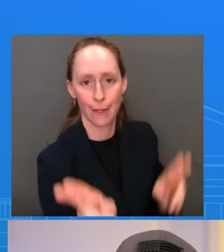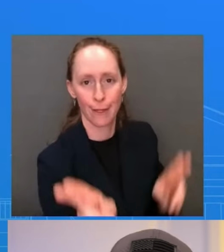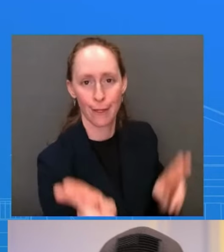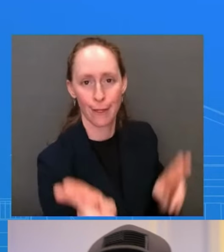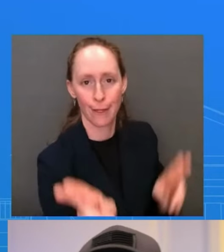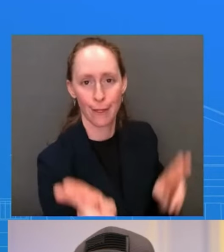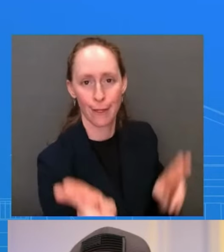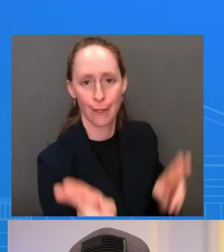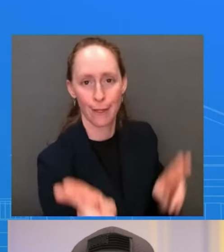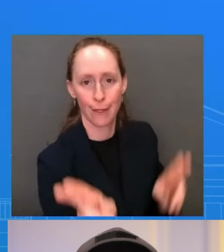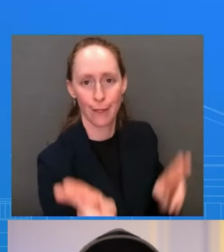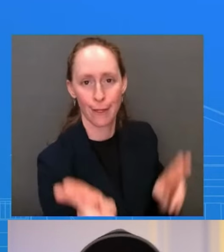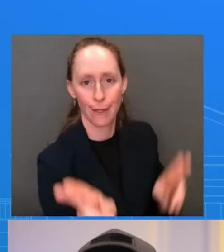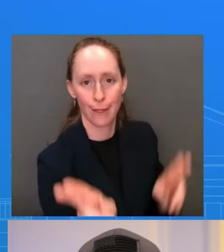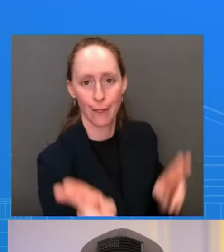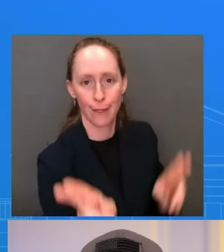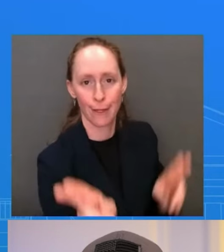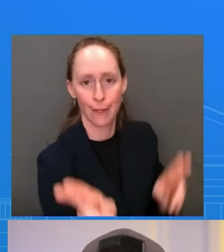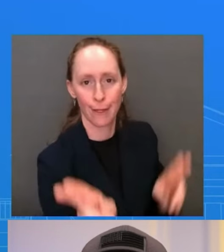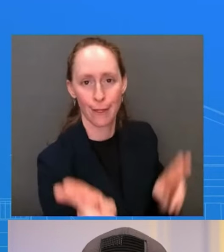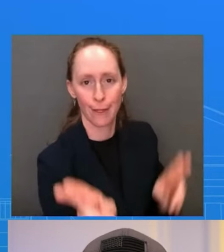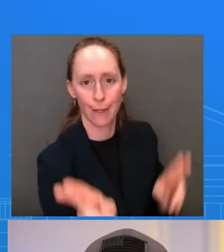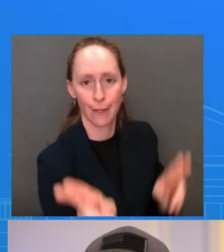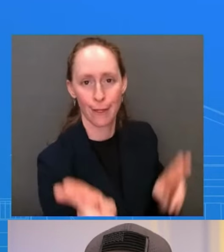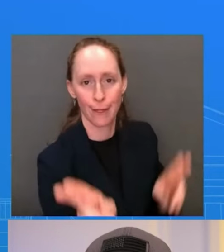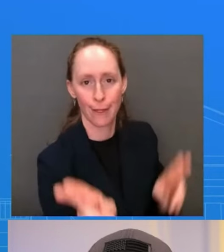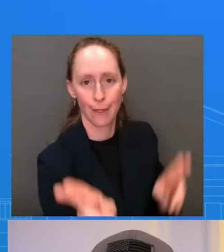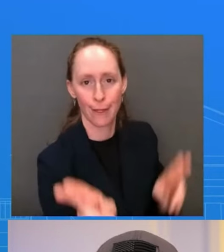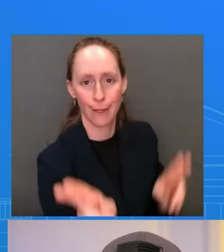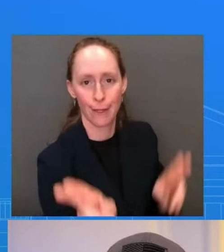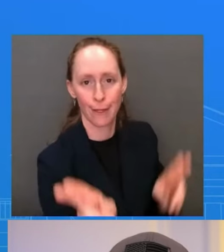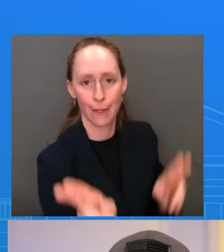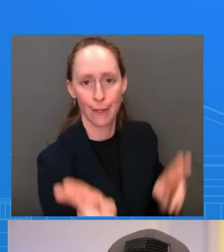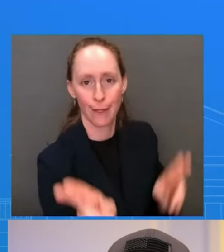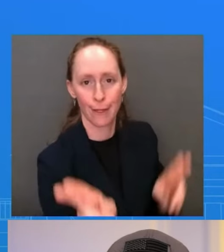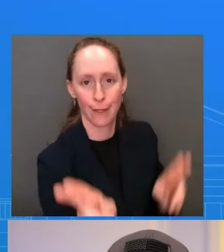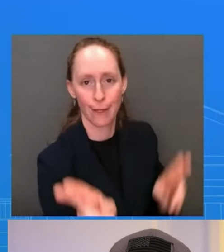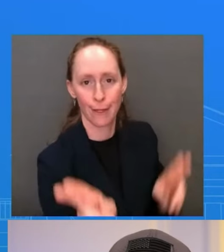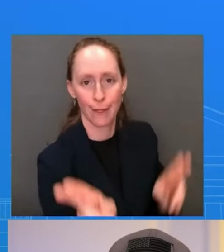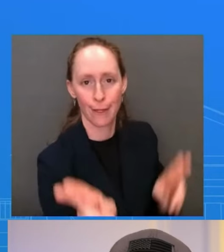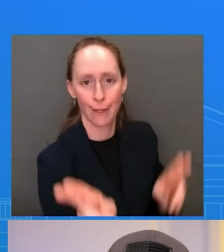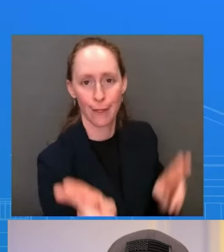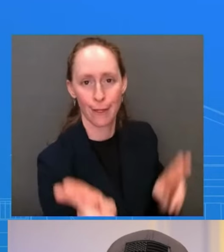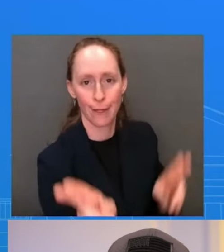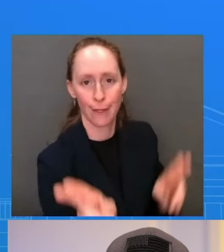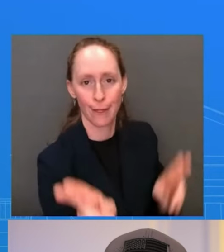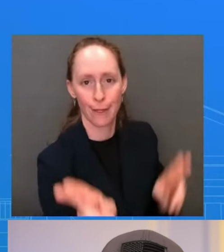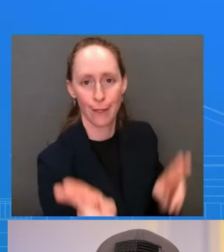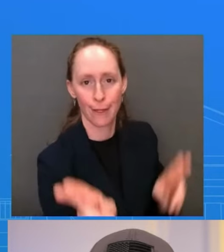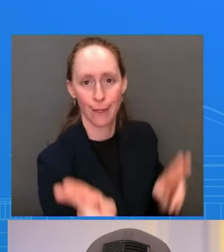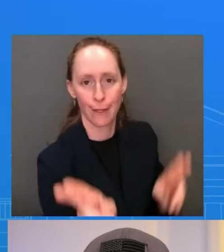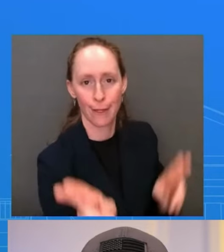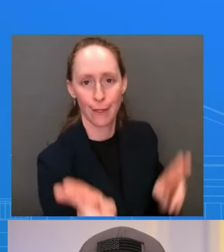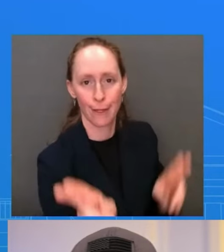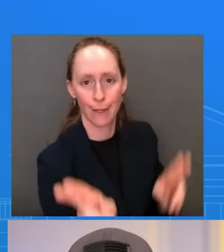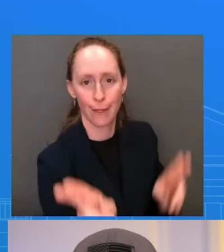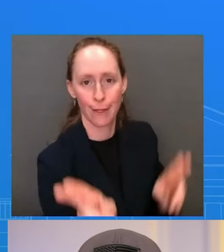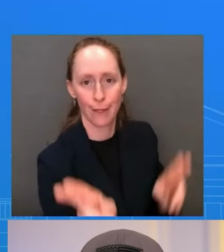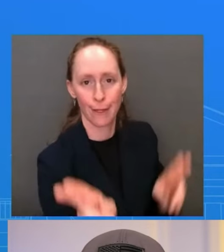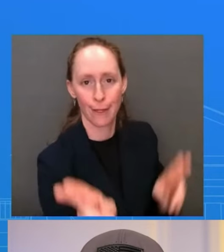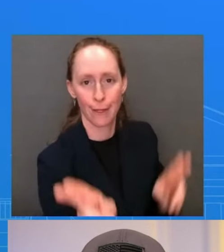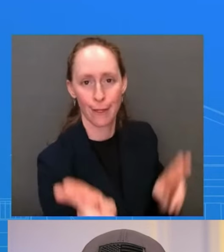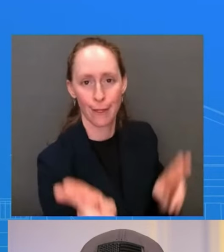wages. But, you know, hey, he's going to get the job done. What is that? No idea, because the leader of the free world's mouthpiece right here doesn't even know. Do you see her